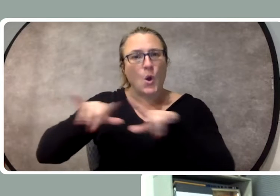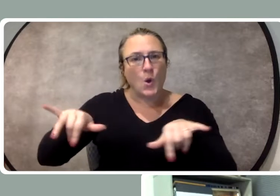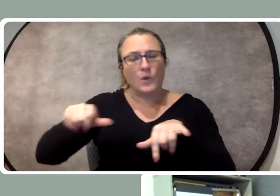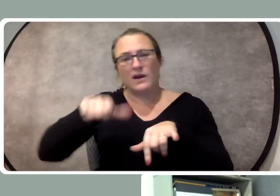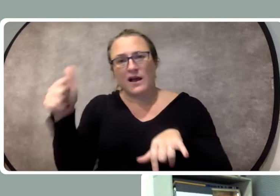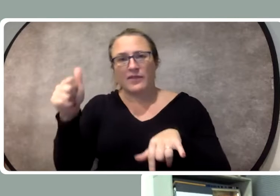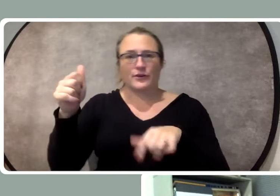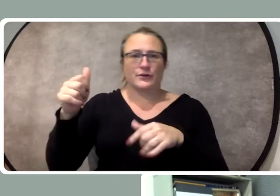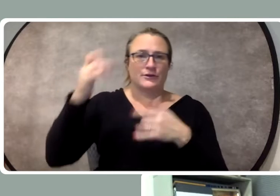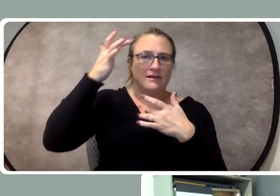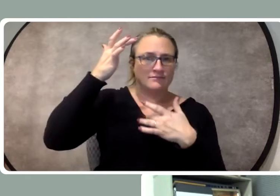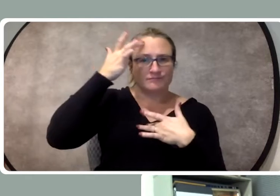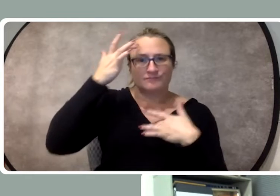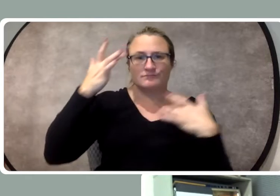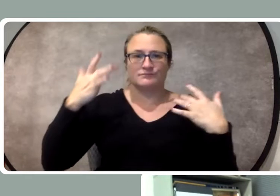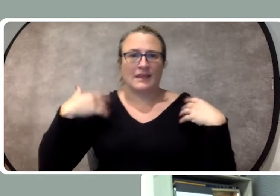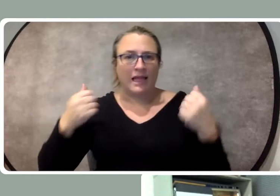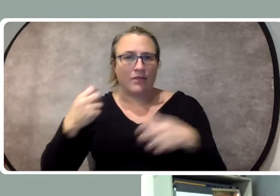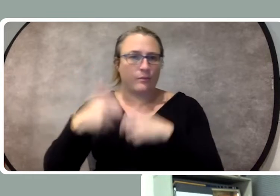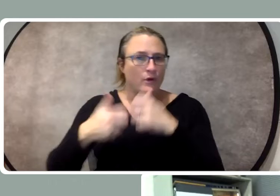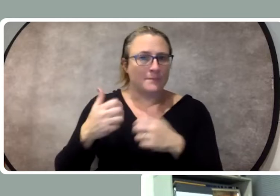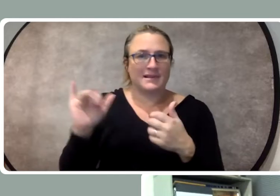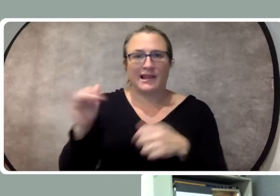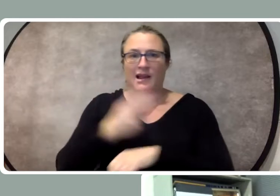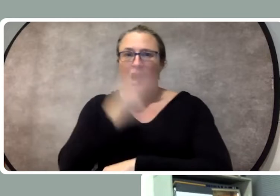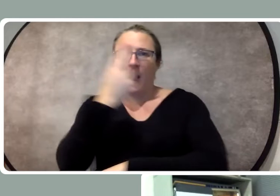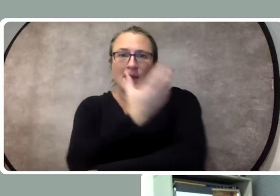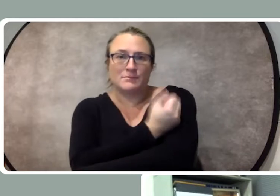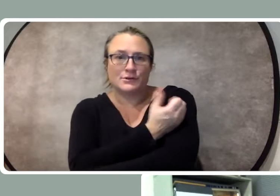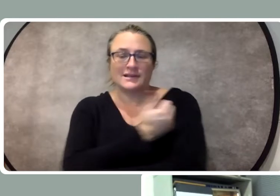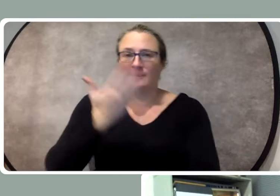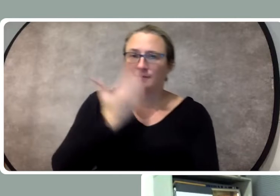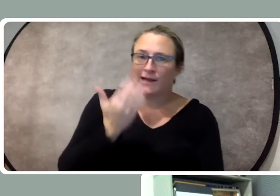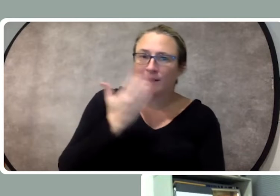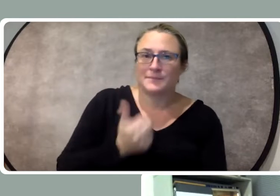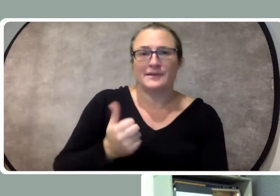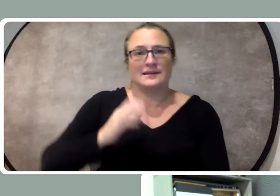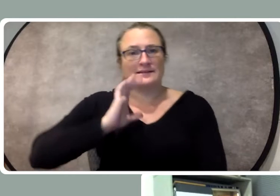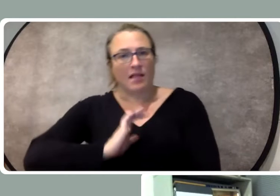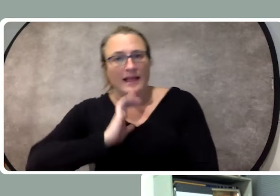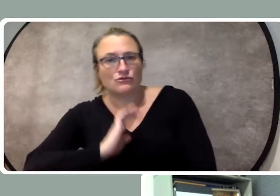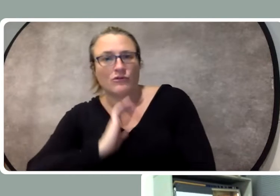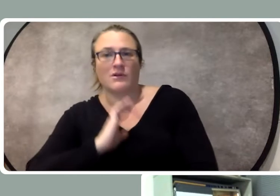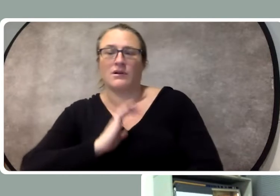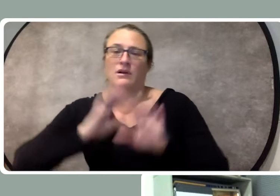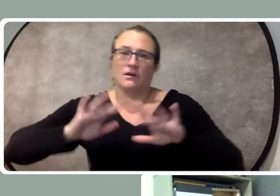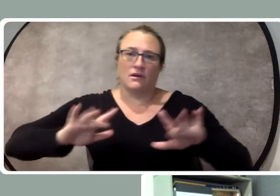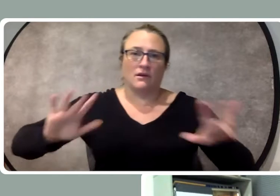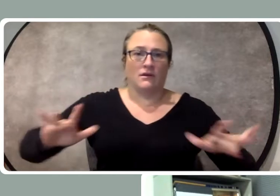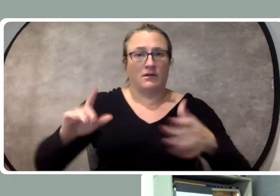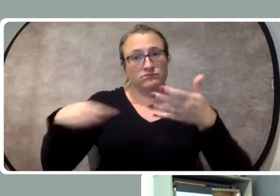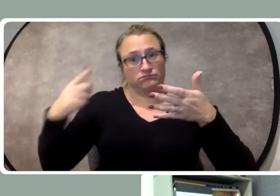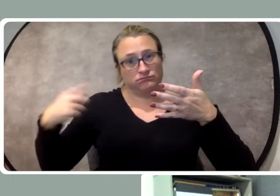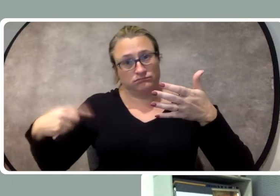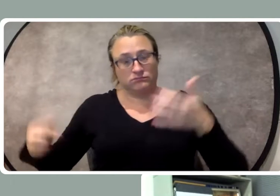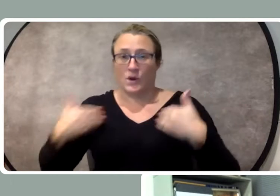medical problems, like hypertension, diabetes, cholesterol, things like that, or